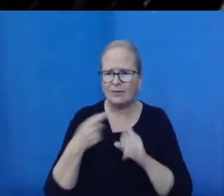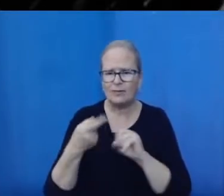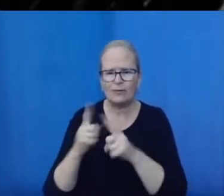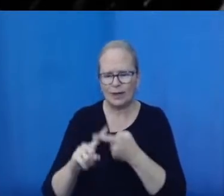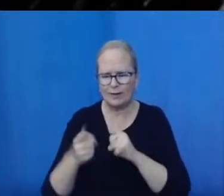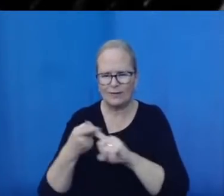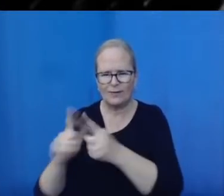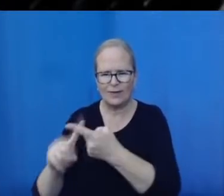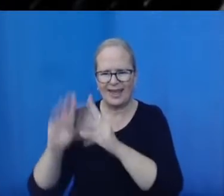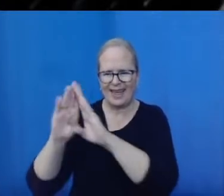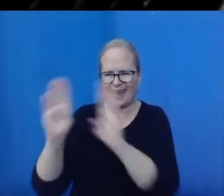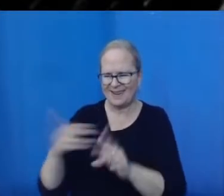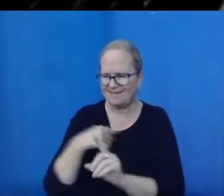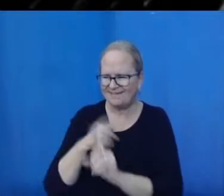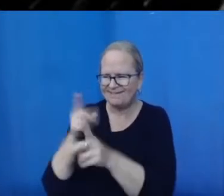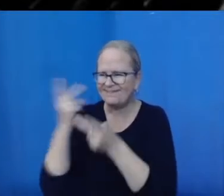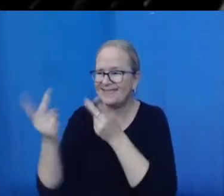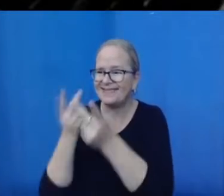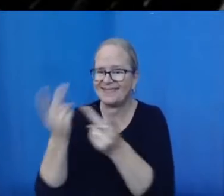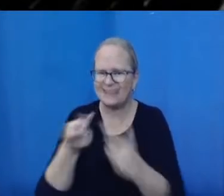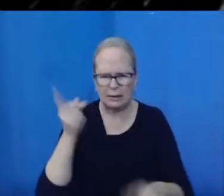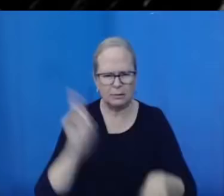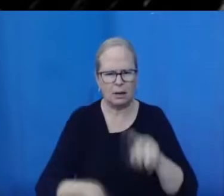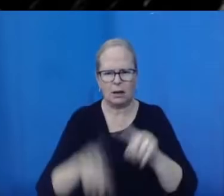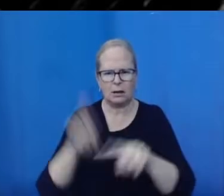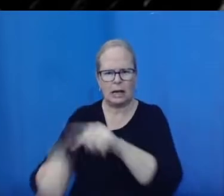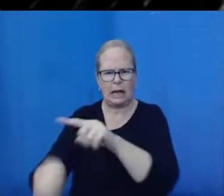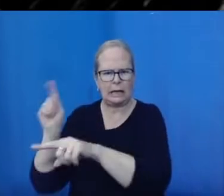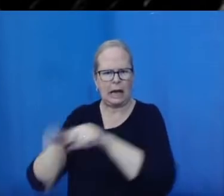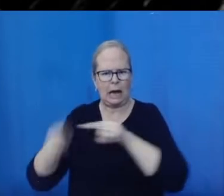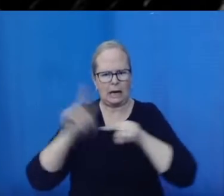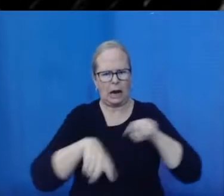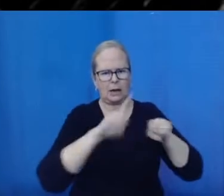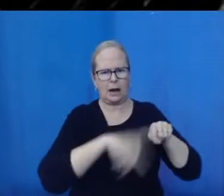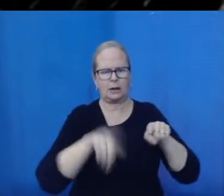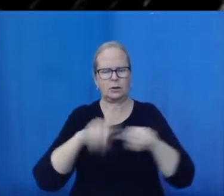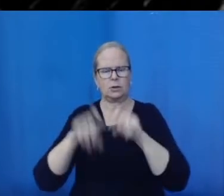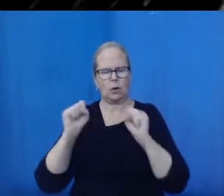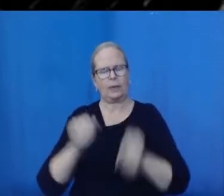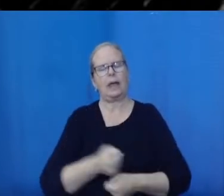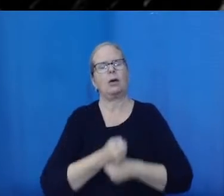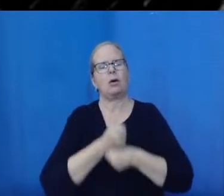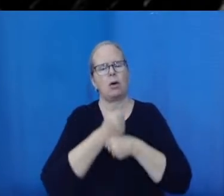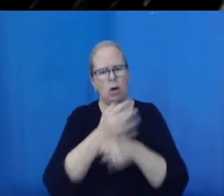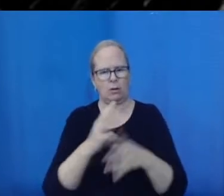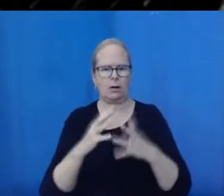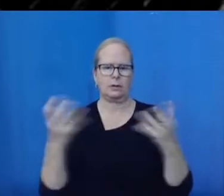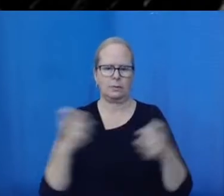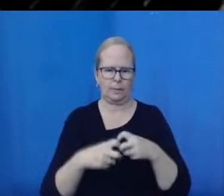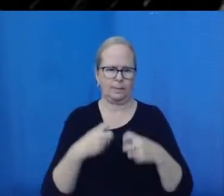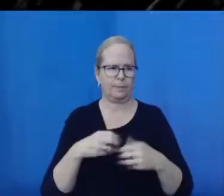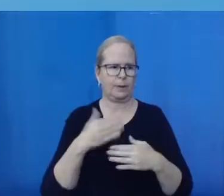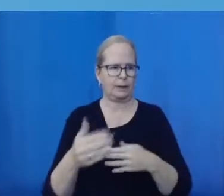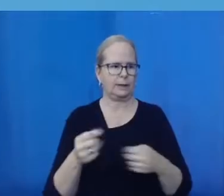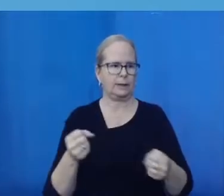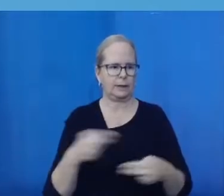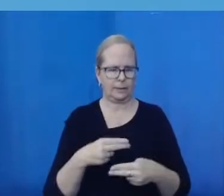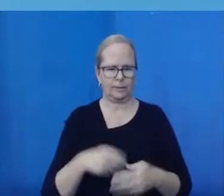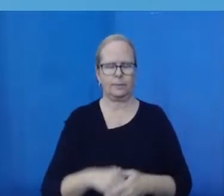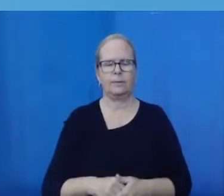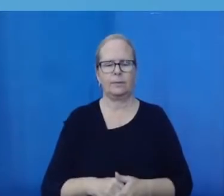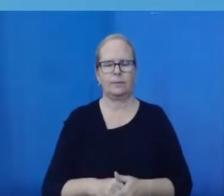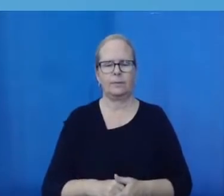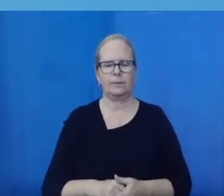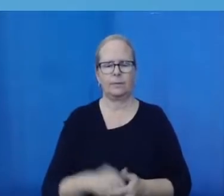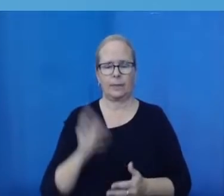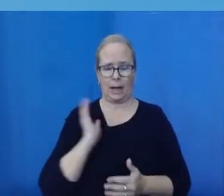And so our kids develop this anxiety-based schema. So we see this world as being scary and very vulnerable. And